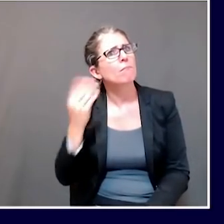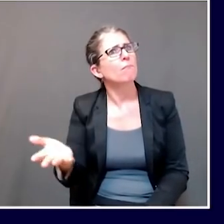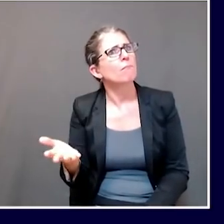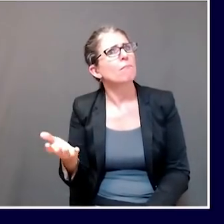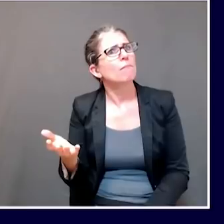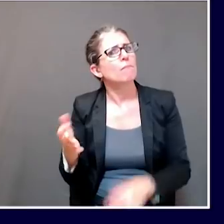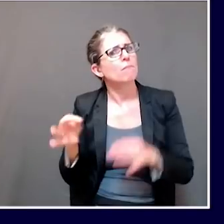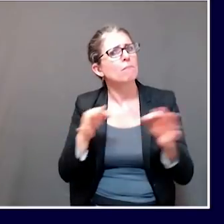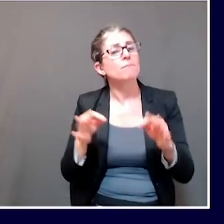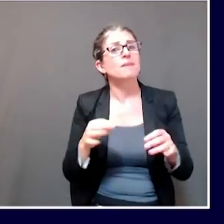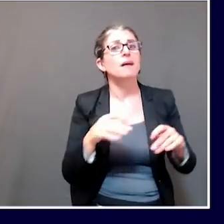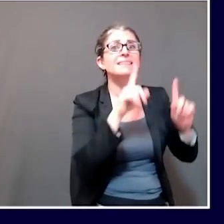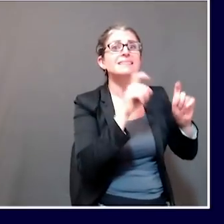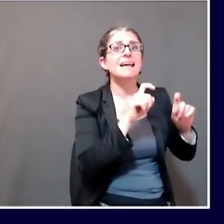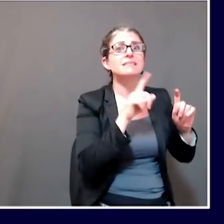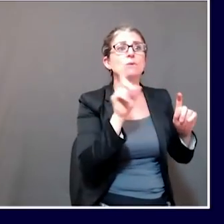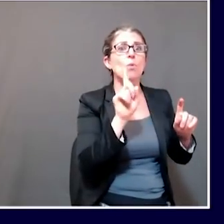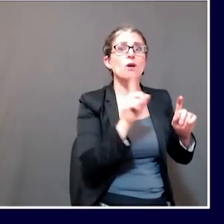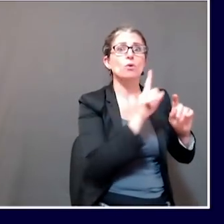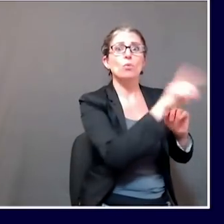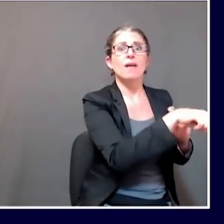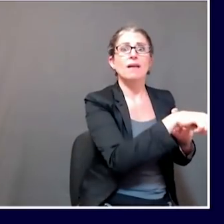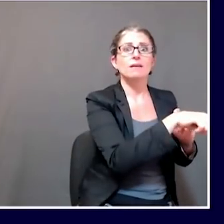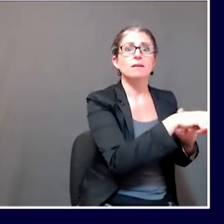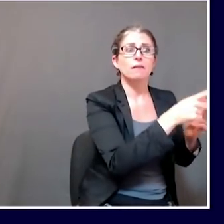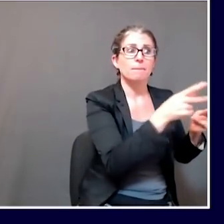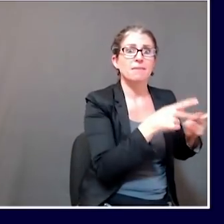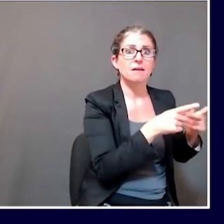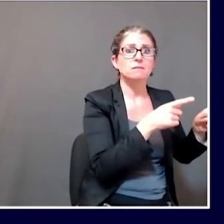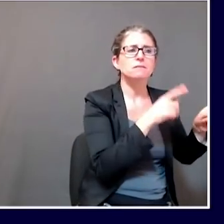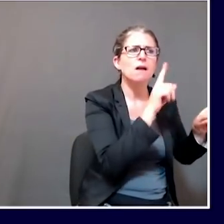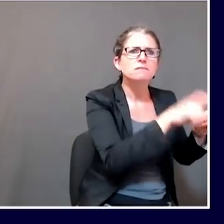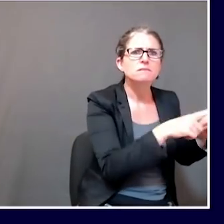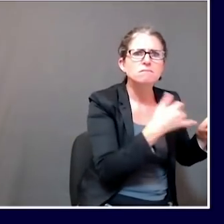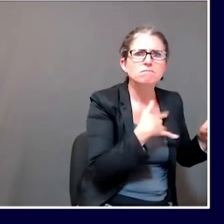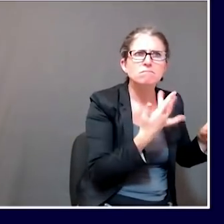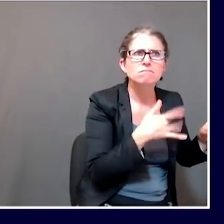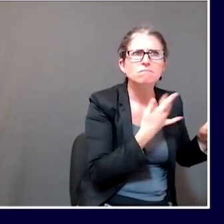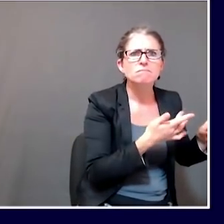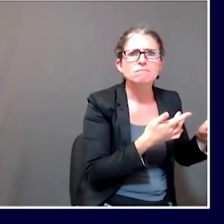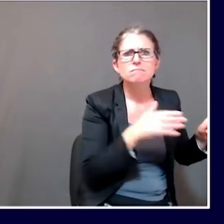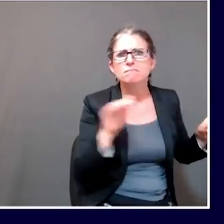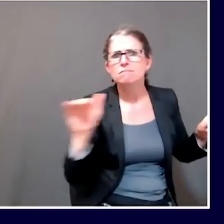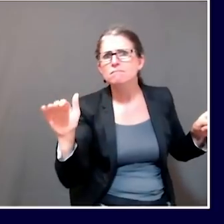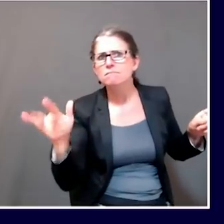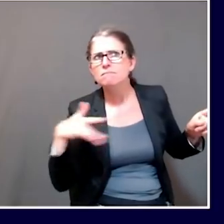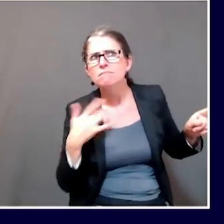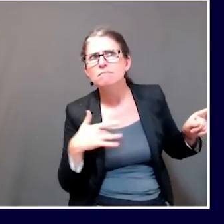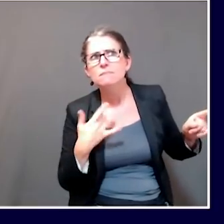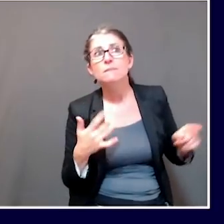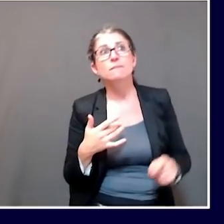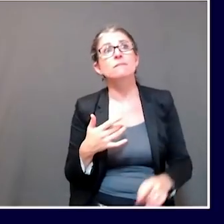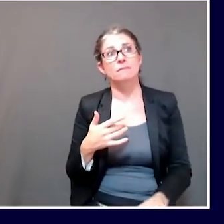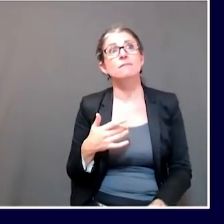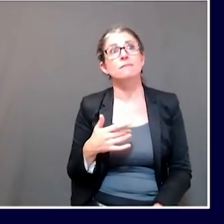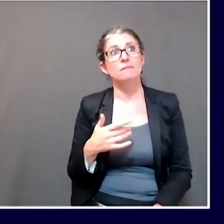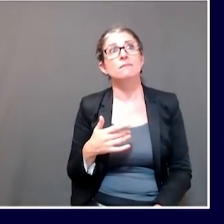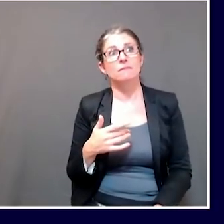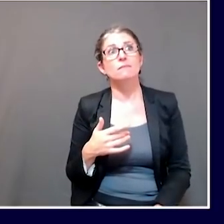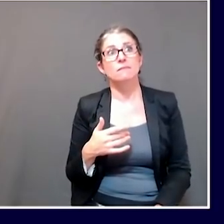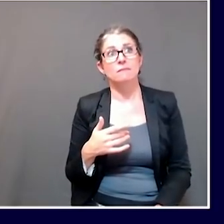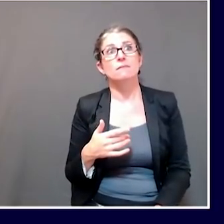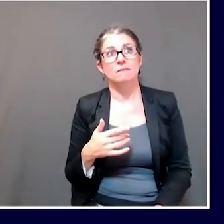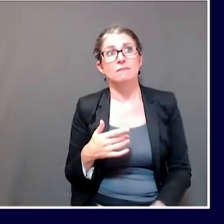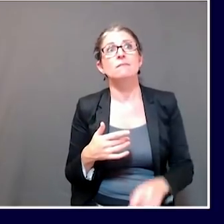results are coming back, because test results are reported not just electronically to Maine CDC, but simultaneously to